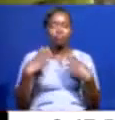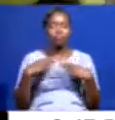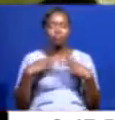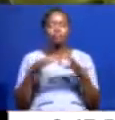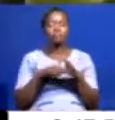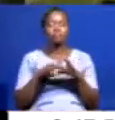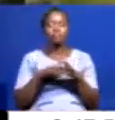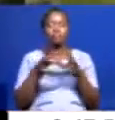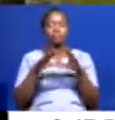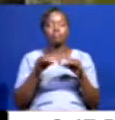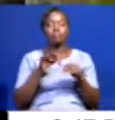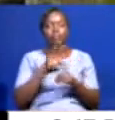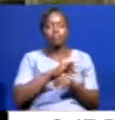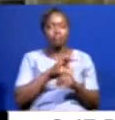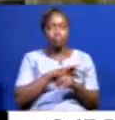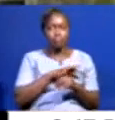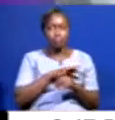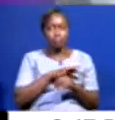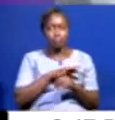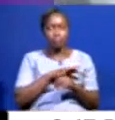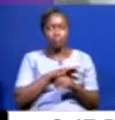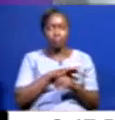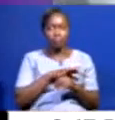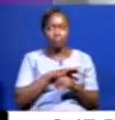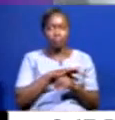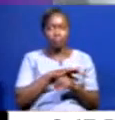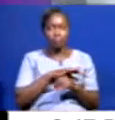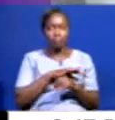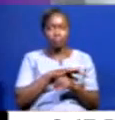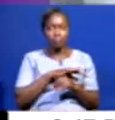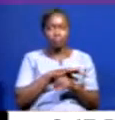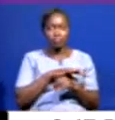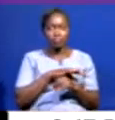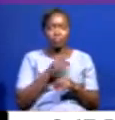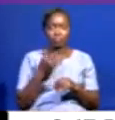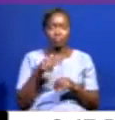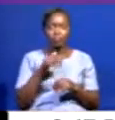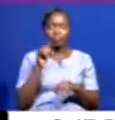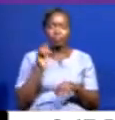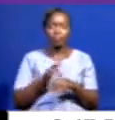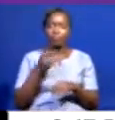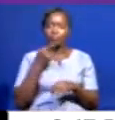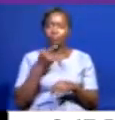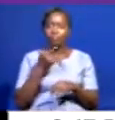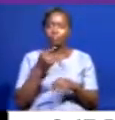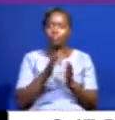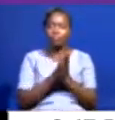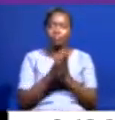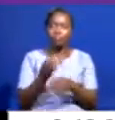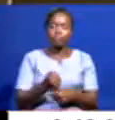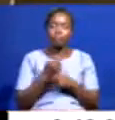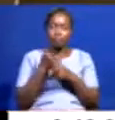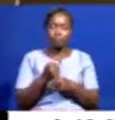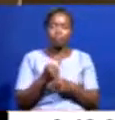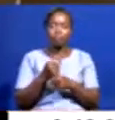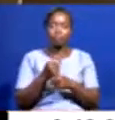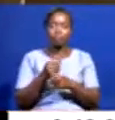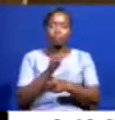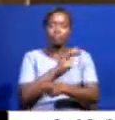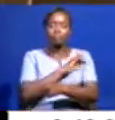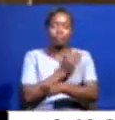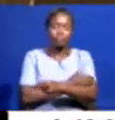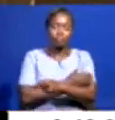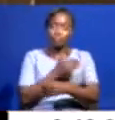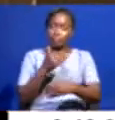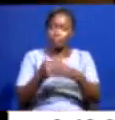who receive some benefit or service from cooperatives. We Effect says cooperatives should be strengthened through capacity building to equip